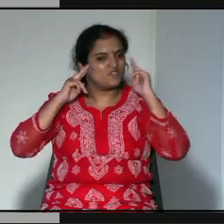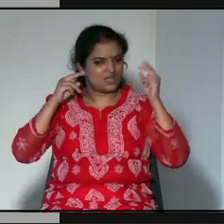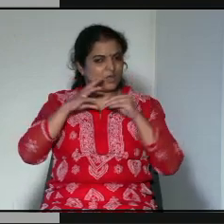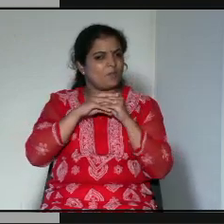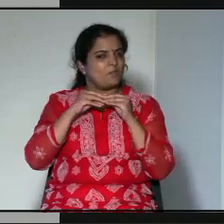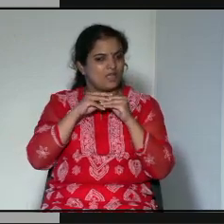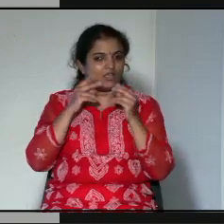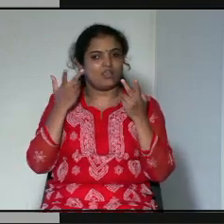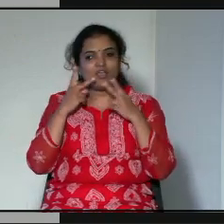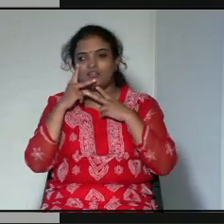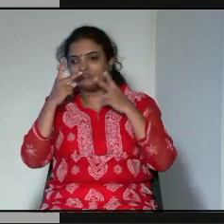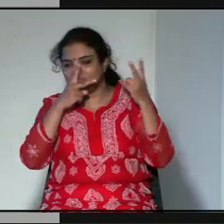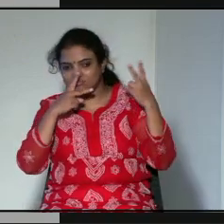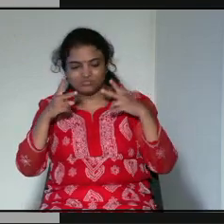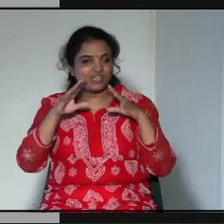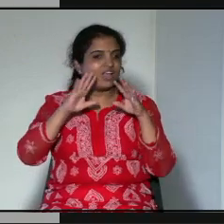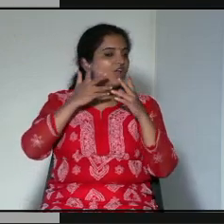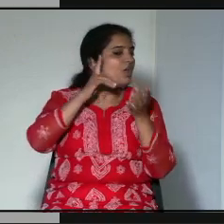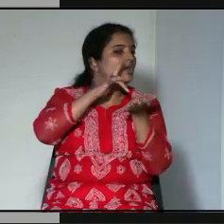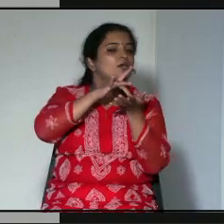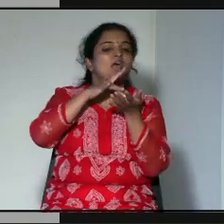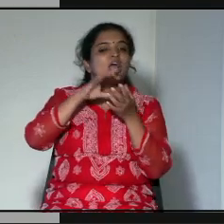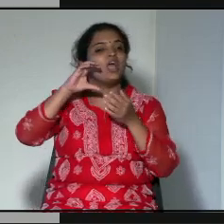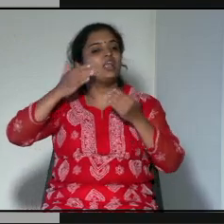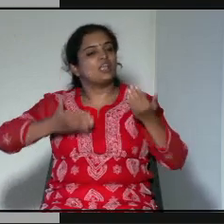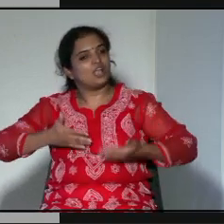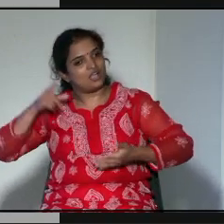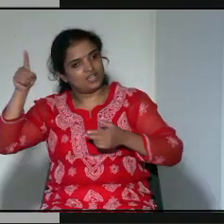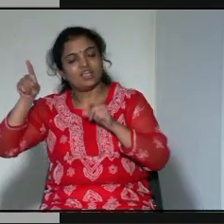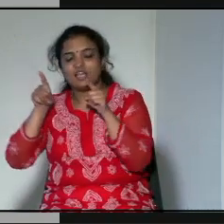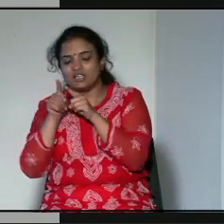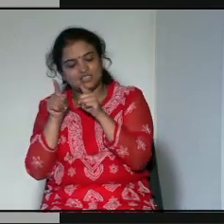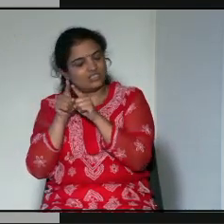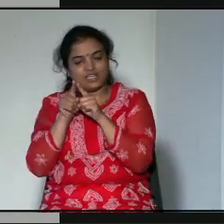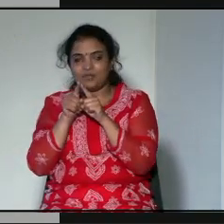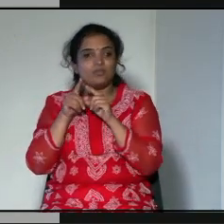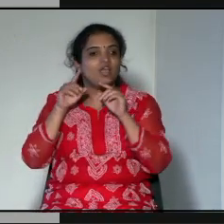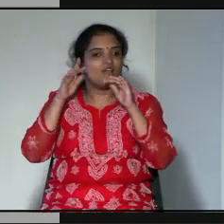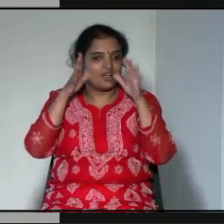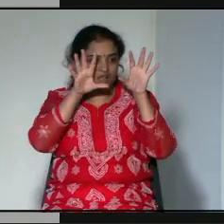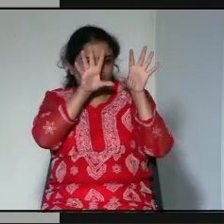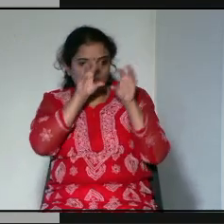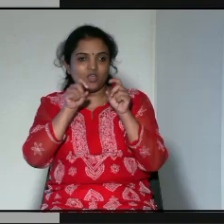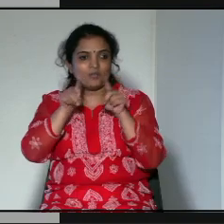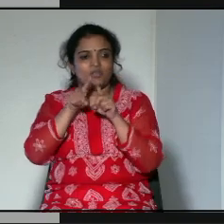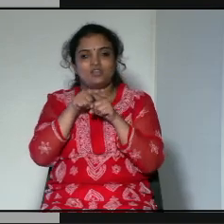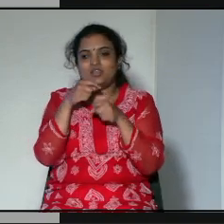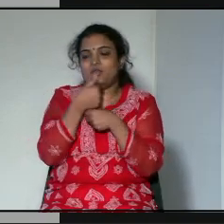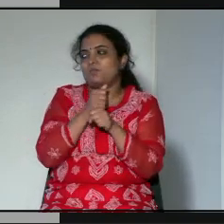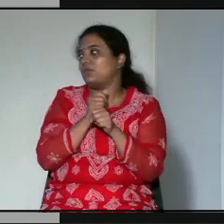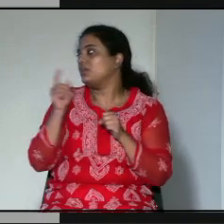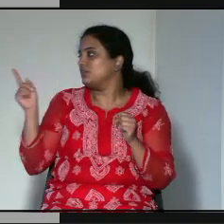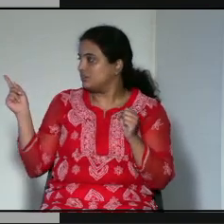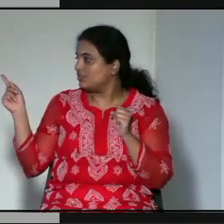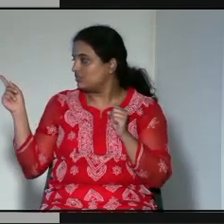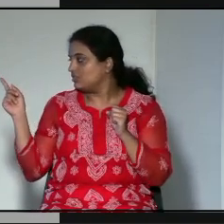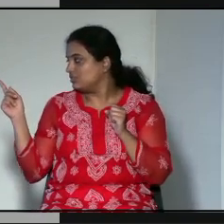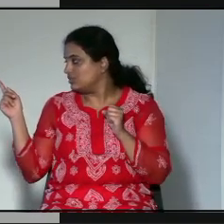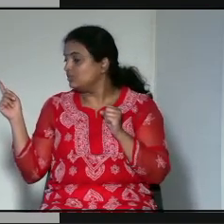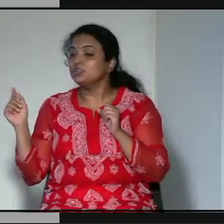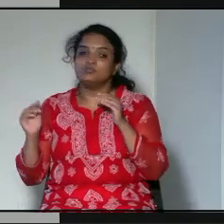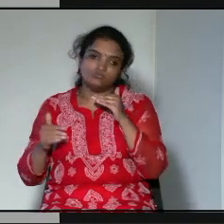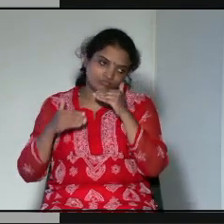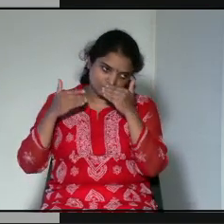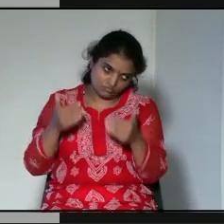Research Academy in Calcutta, but they need to be searched out. Okay. From the